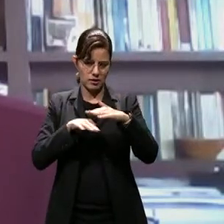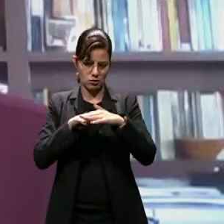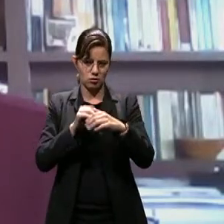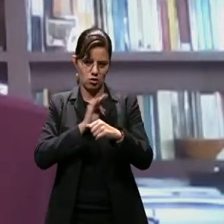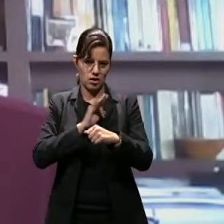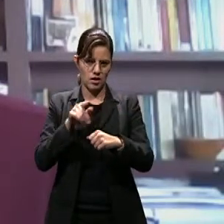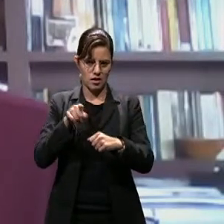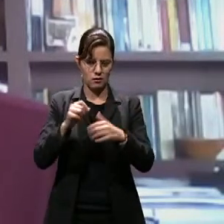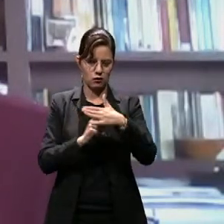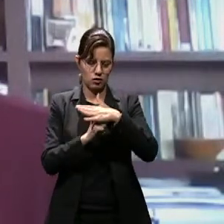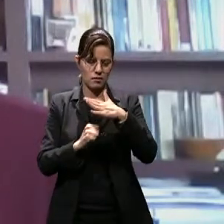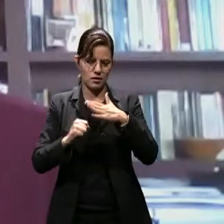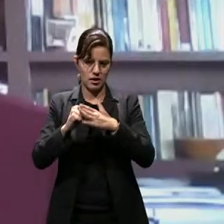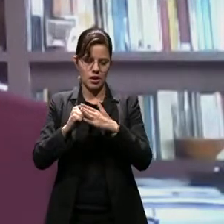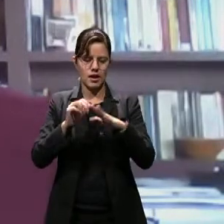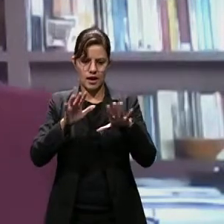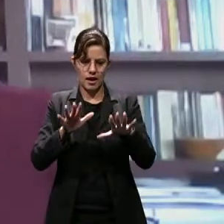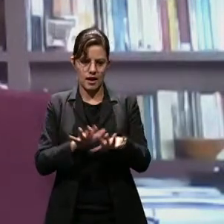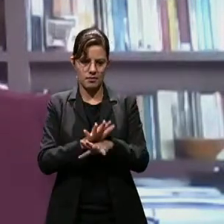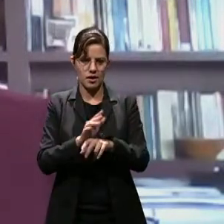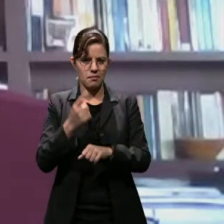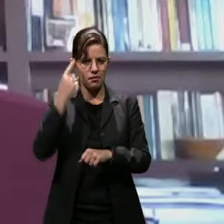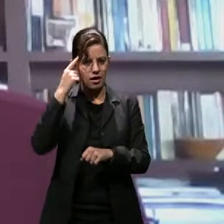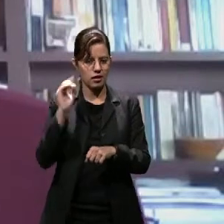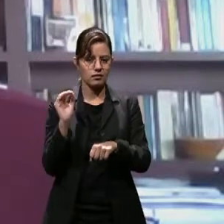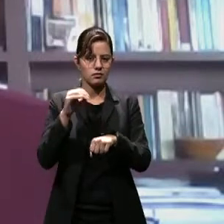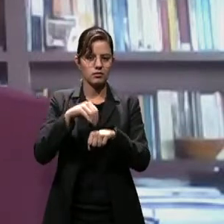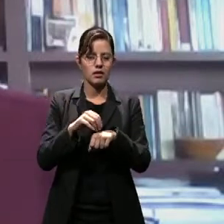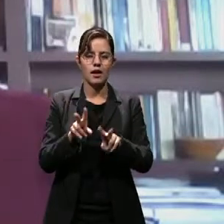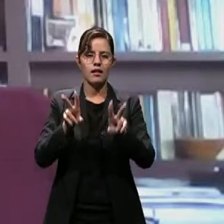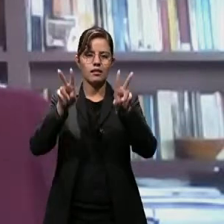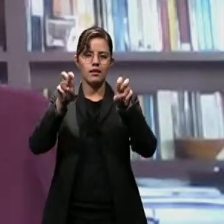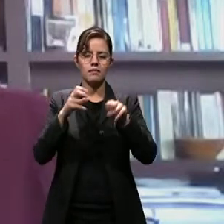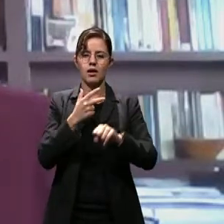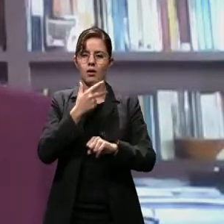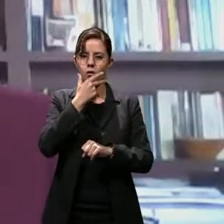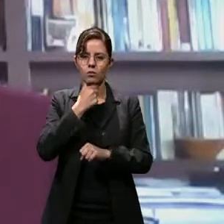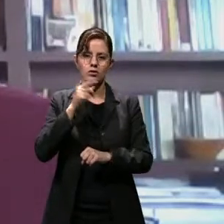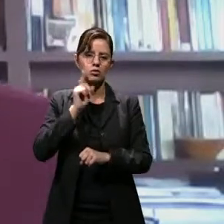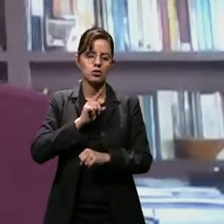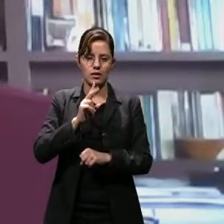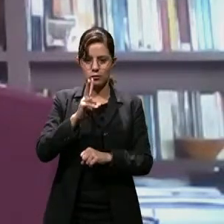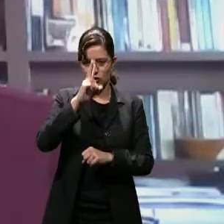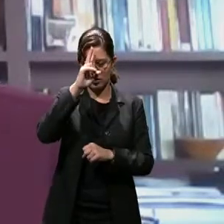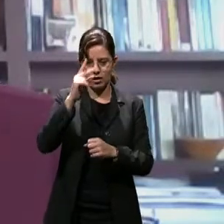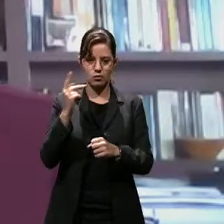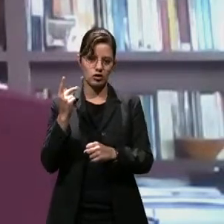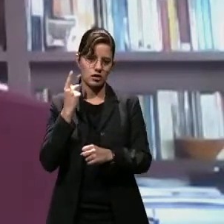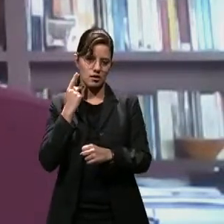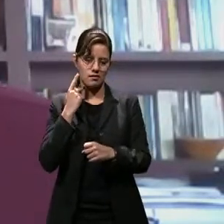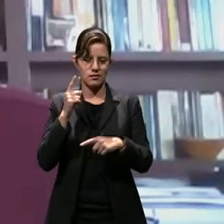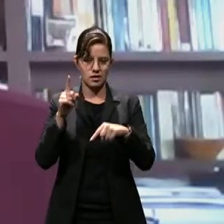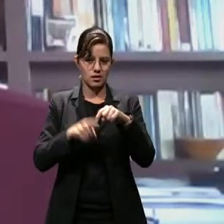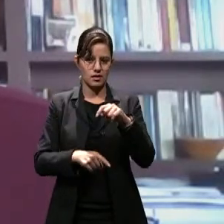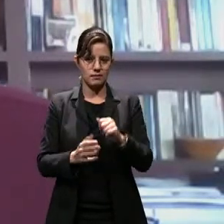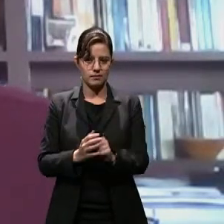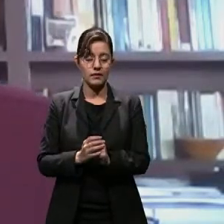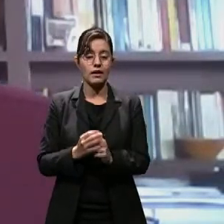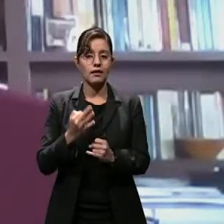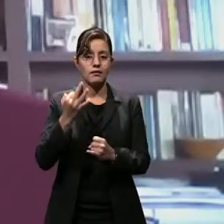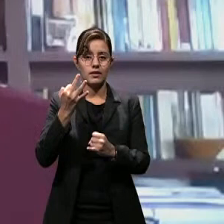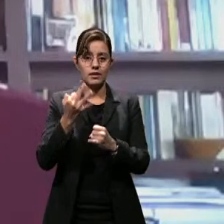documents, taking into consideration this political violence against women because of their gender. And